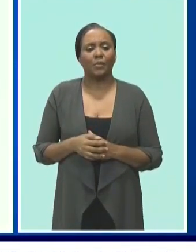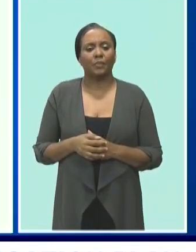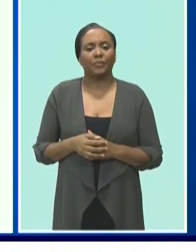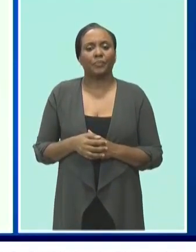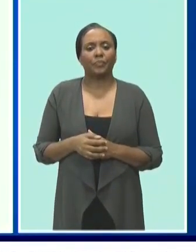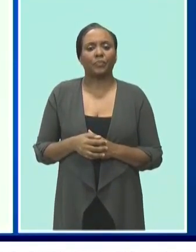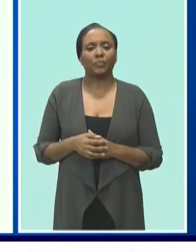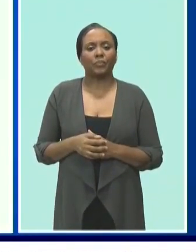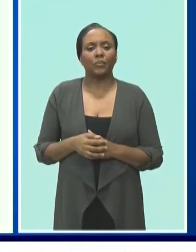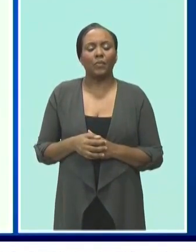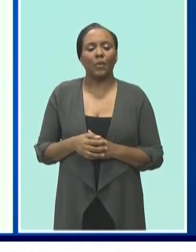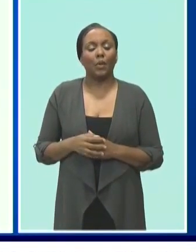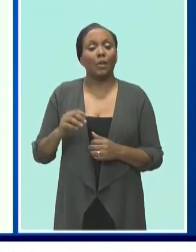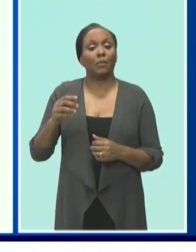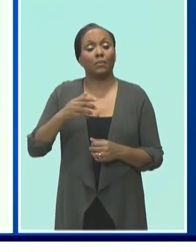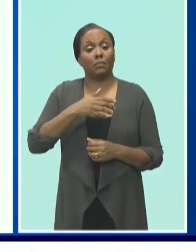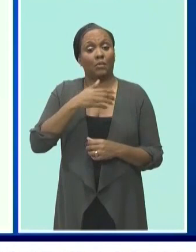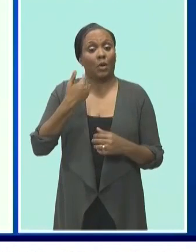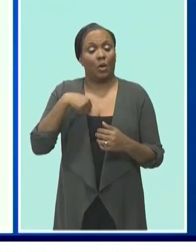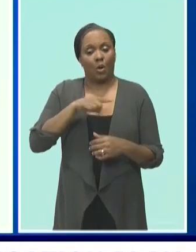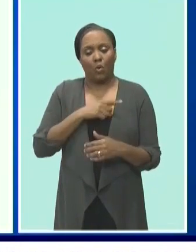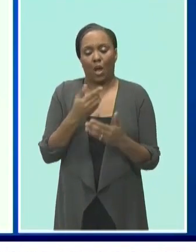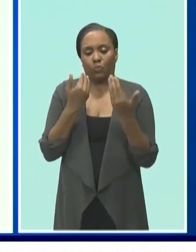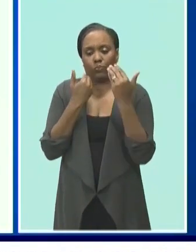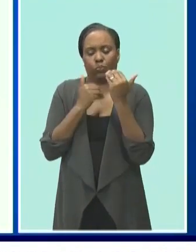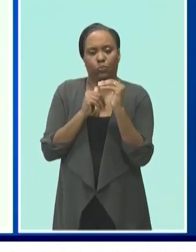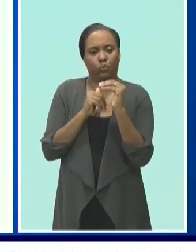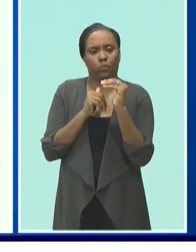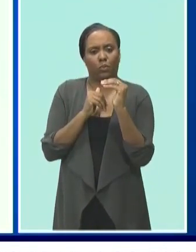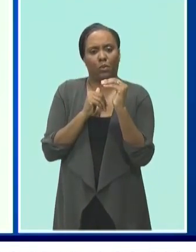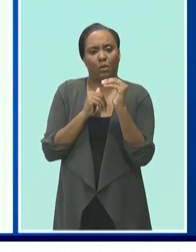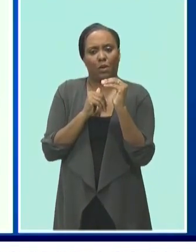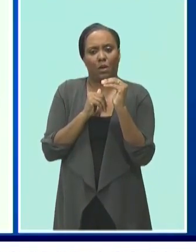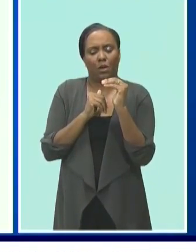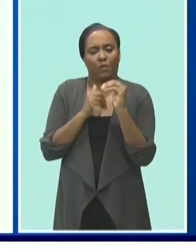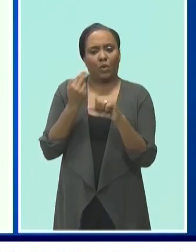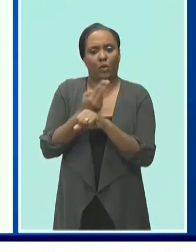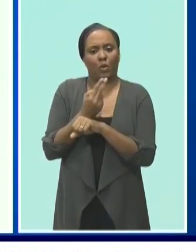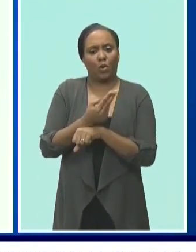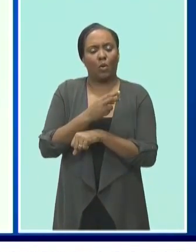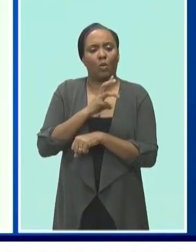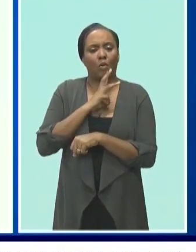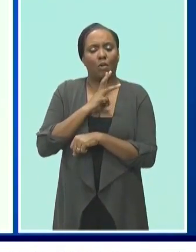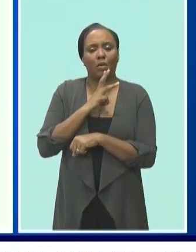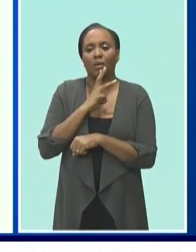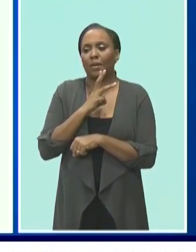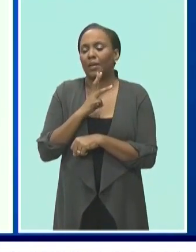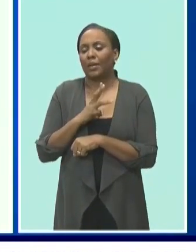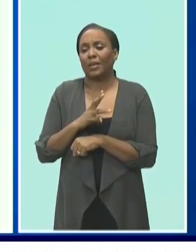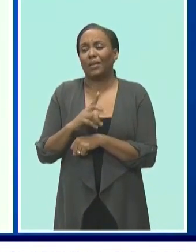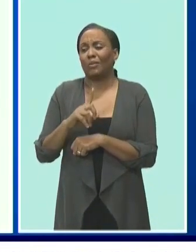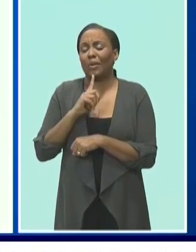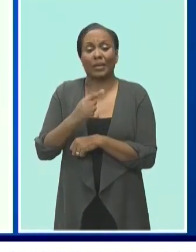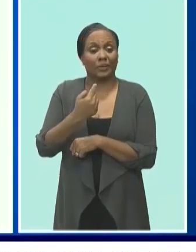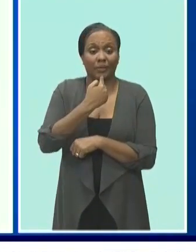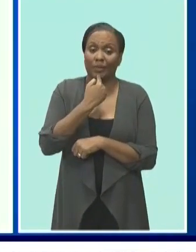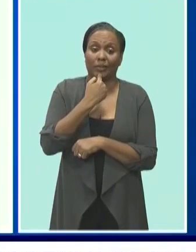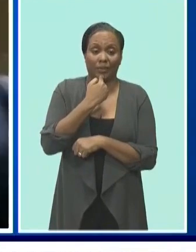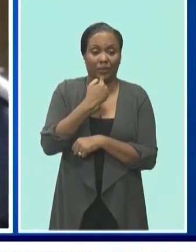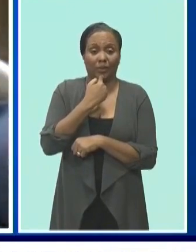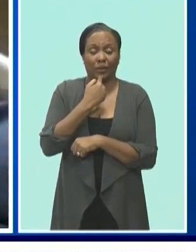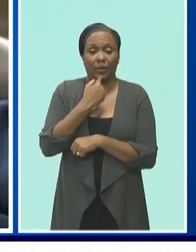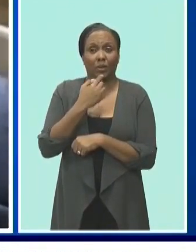to the point of issuing prohibitions and declaring a drought, it's because we've gotten to that point where it's critical. There's no choice but for us to do that,